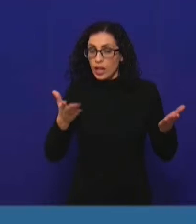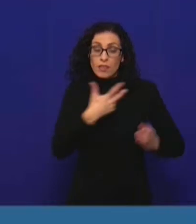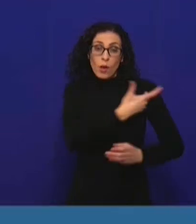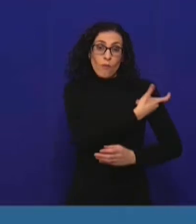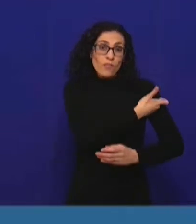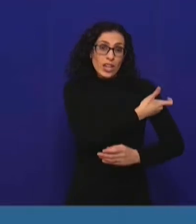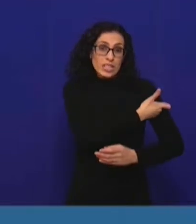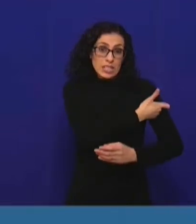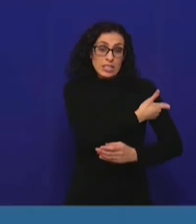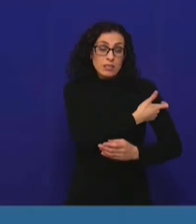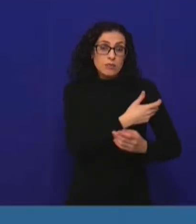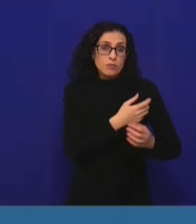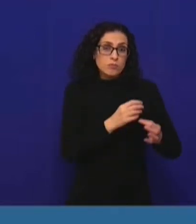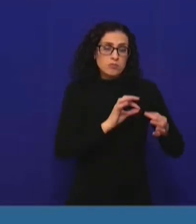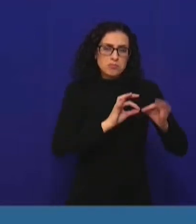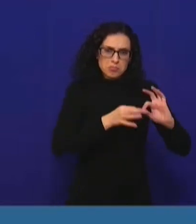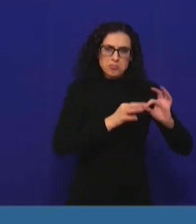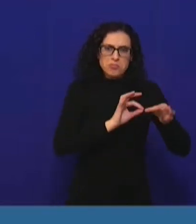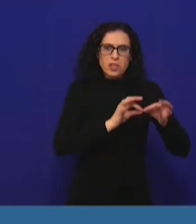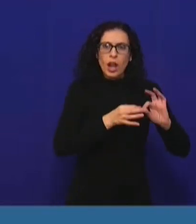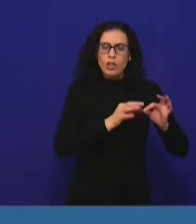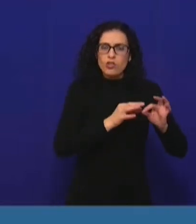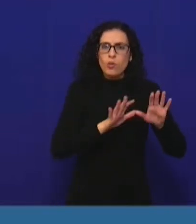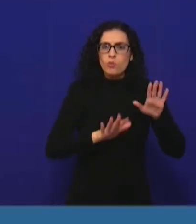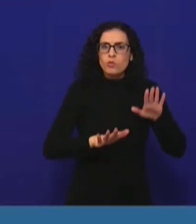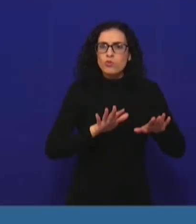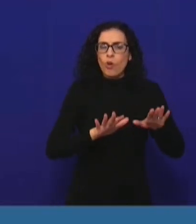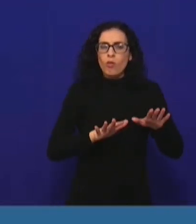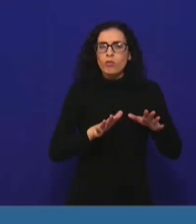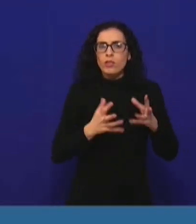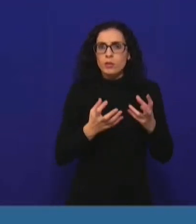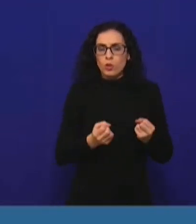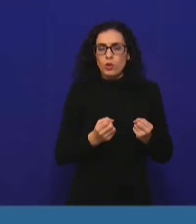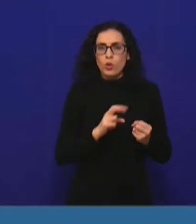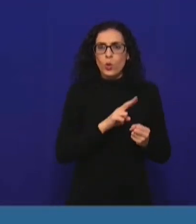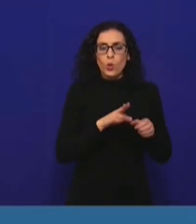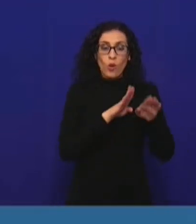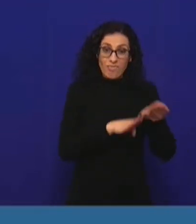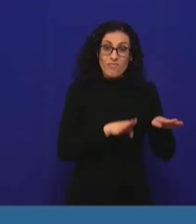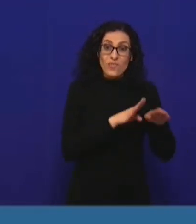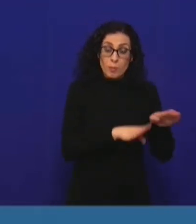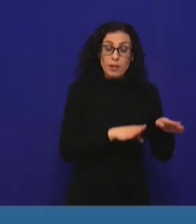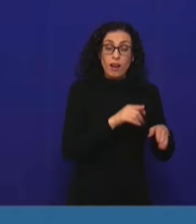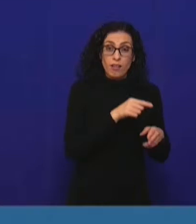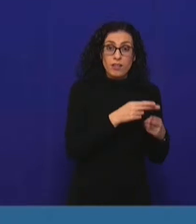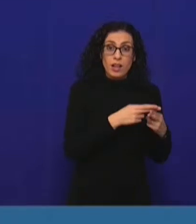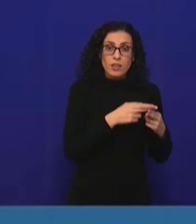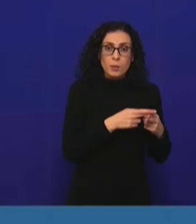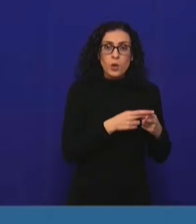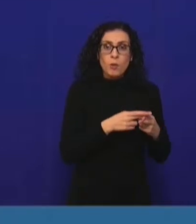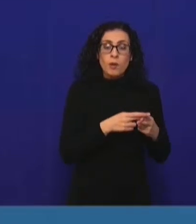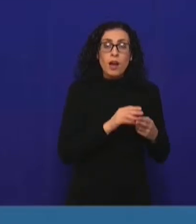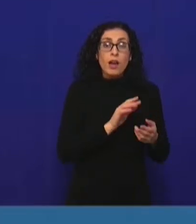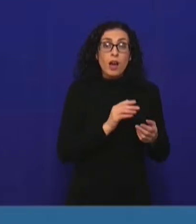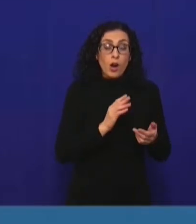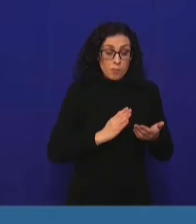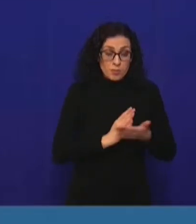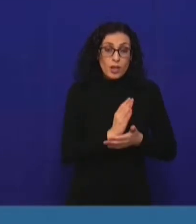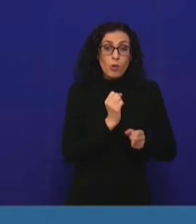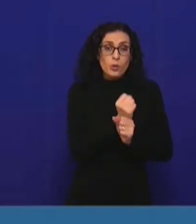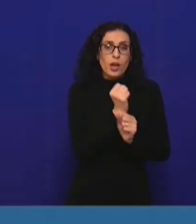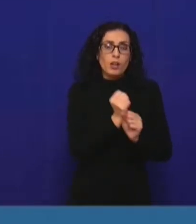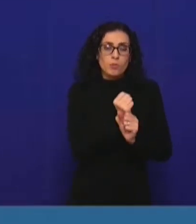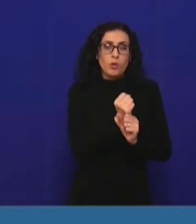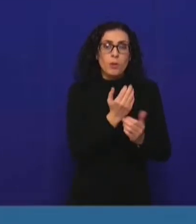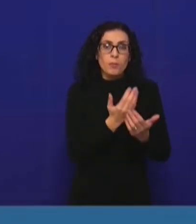jiġu adattati. Infatti anka qegħdin naraw li anka il-manufatturi stess tal-vaccines huma wkoll diġà bdew